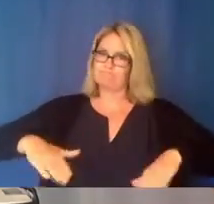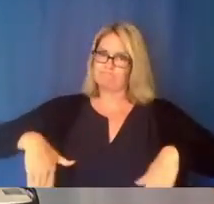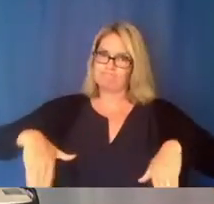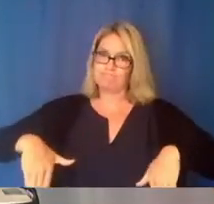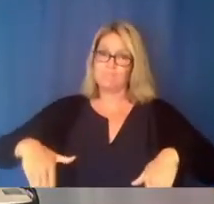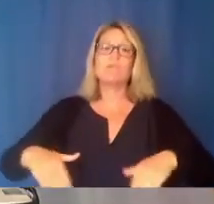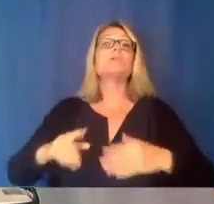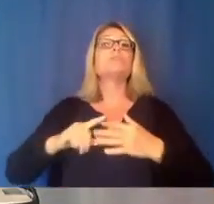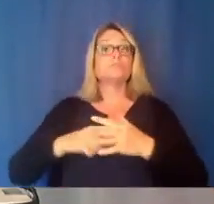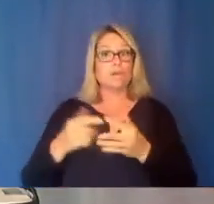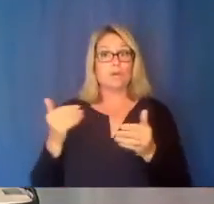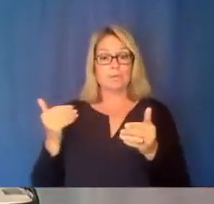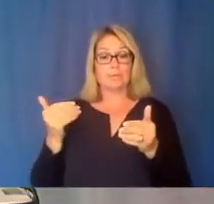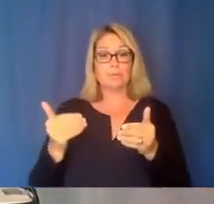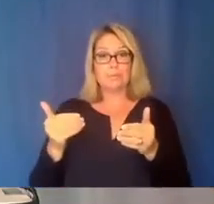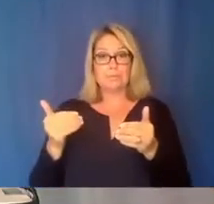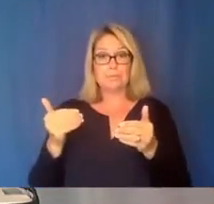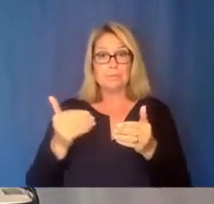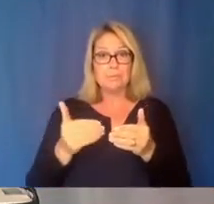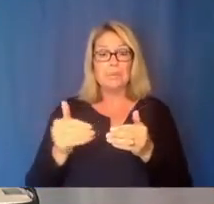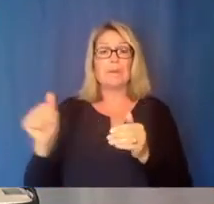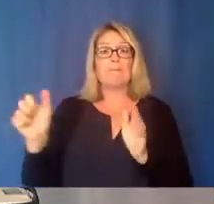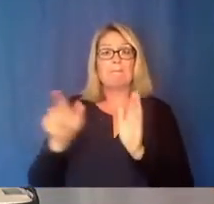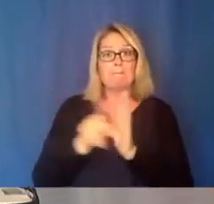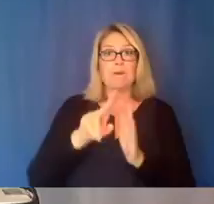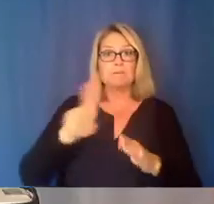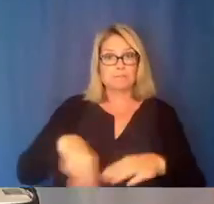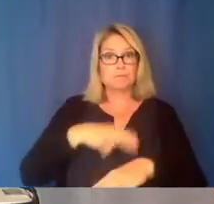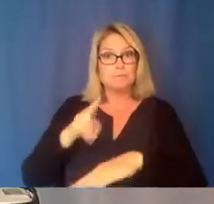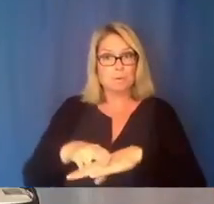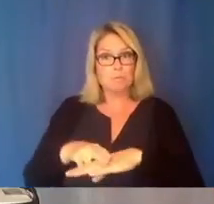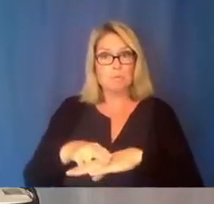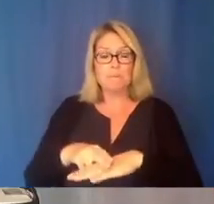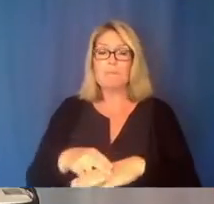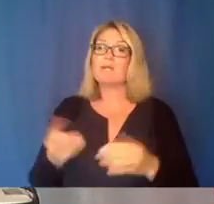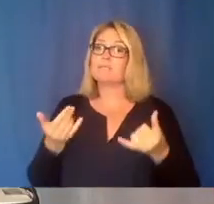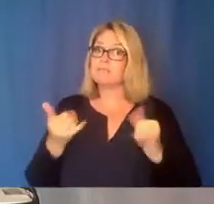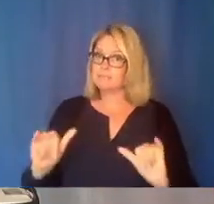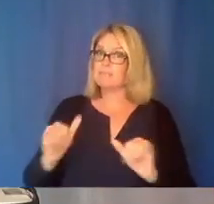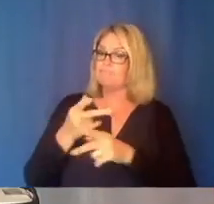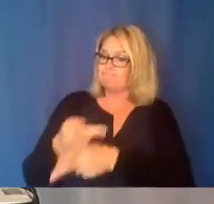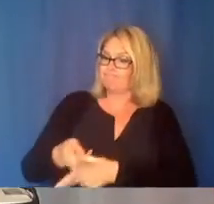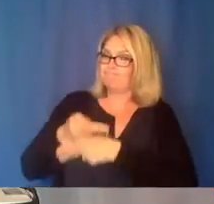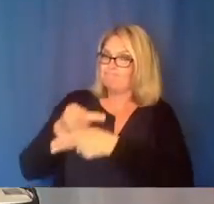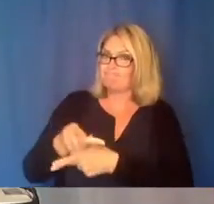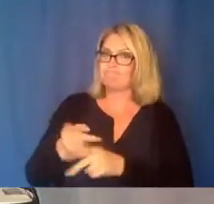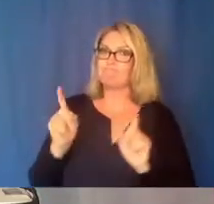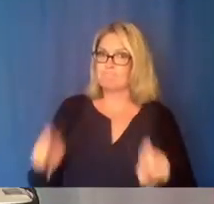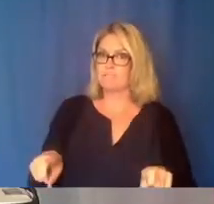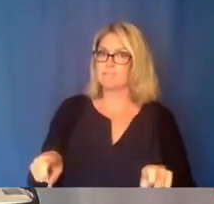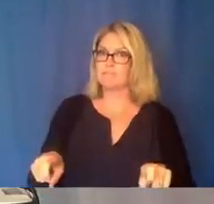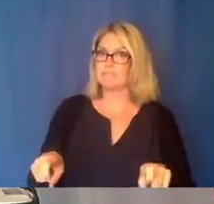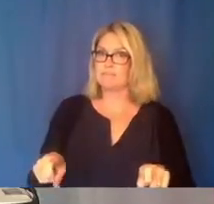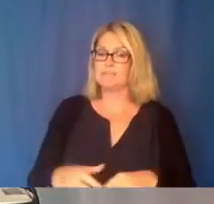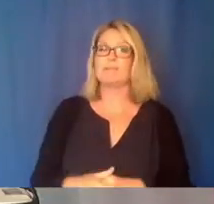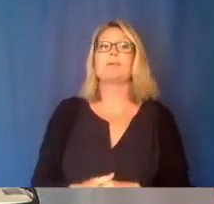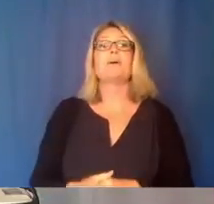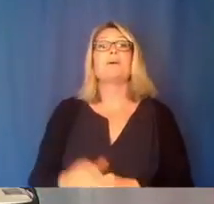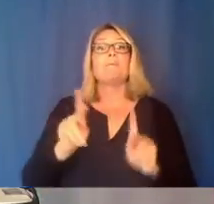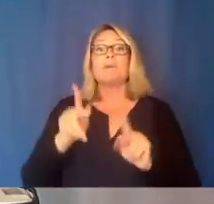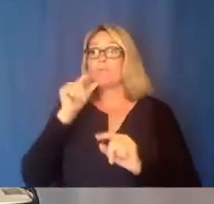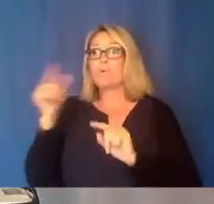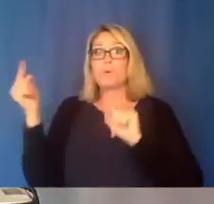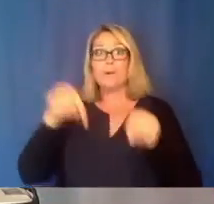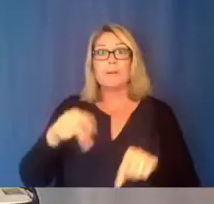and closer to normalcy, but vigilance continues to be needed. We need Islanders and all of those coming to our province